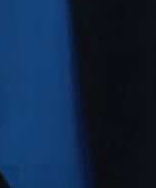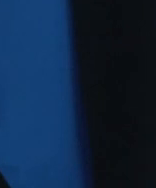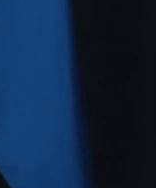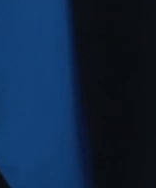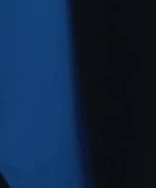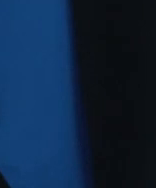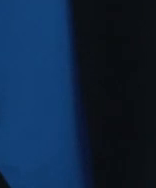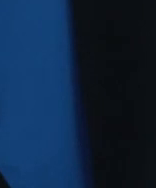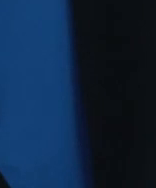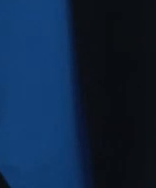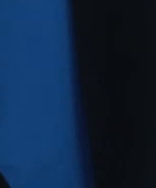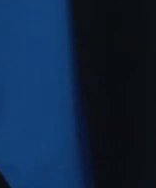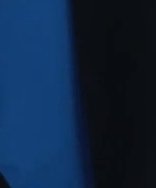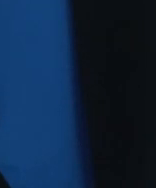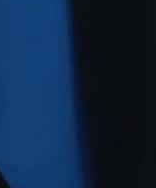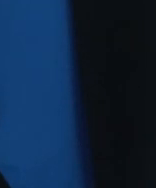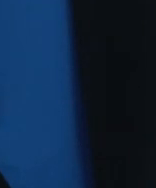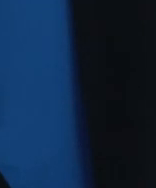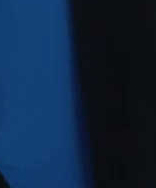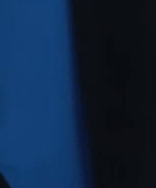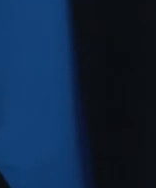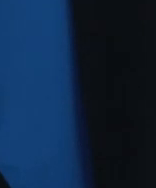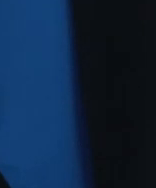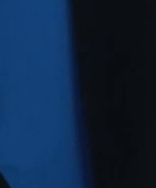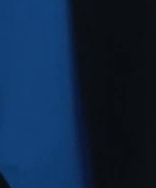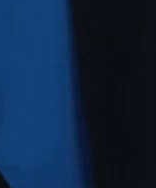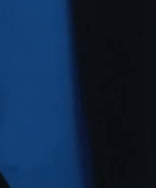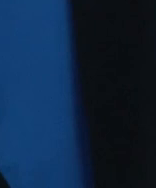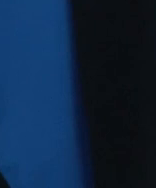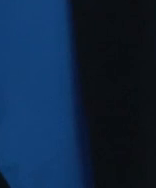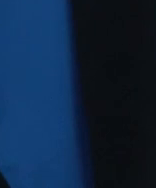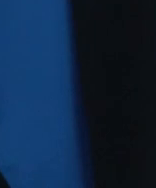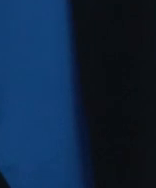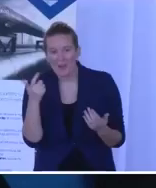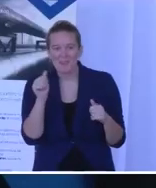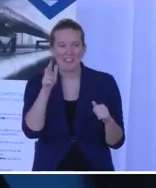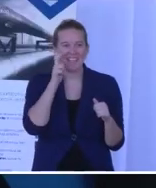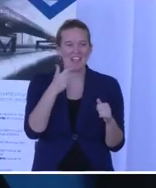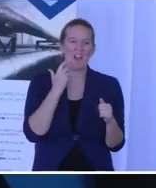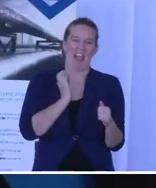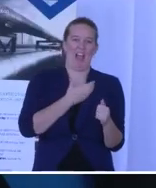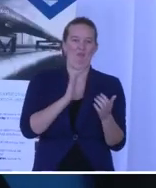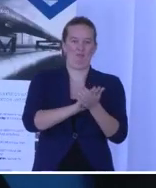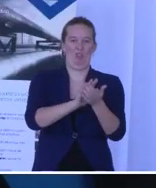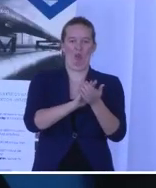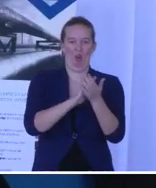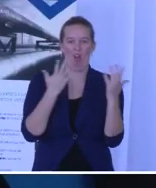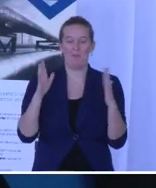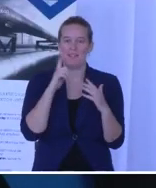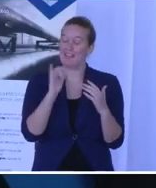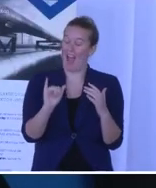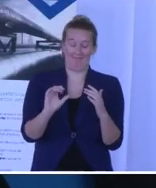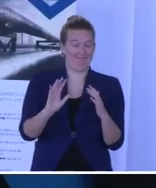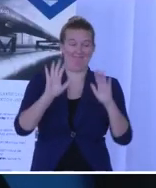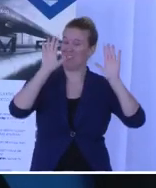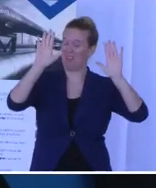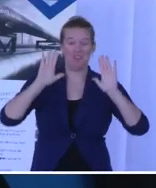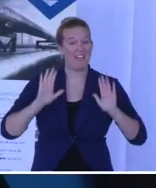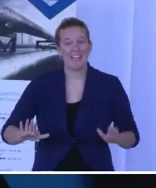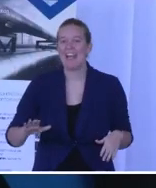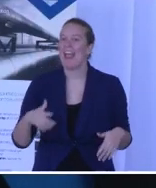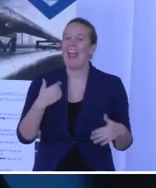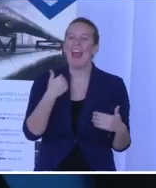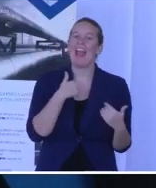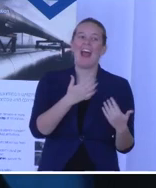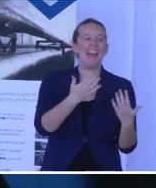Choir, and I hope some of them are watching at least, and they could hear our applause, because that was just terrific. And